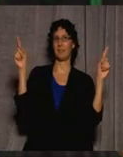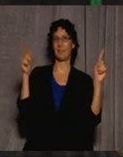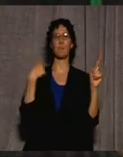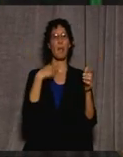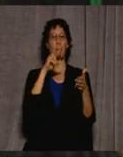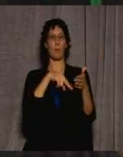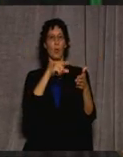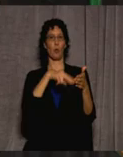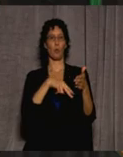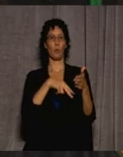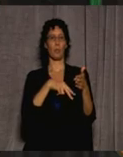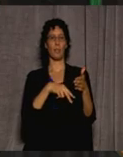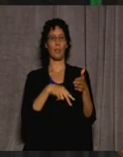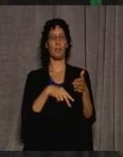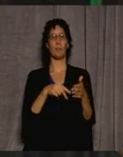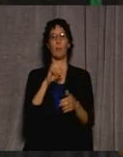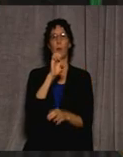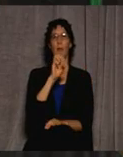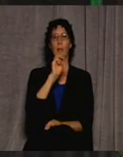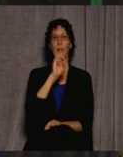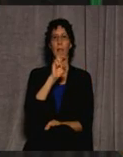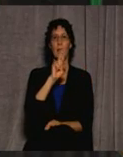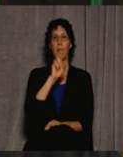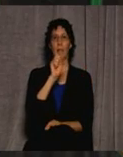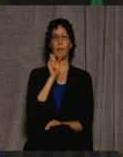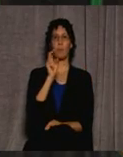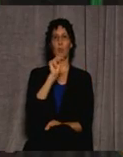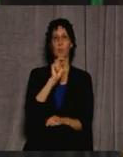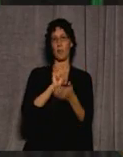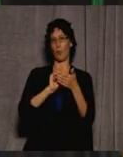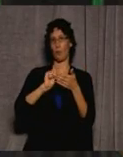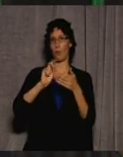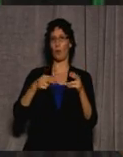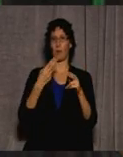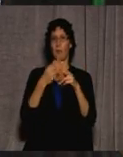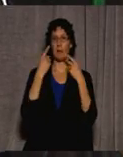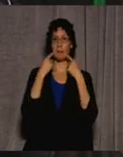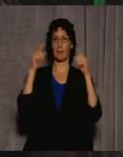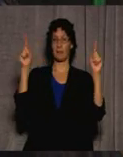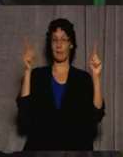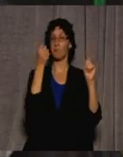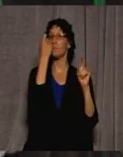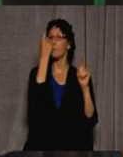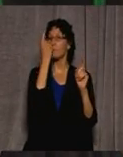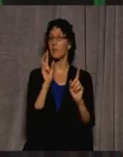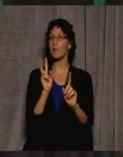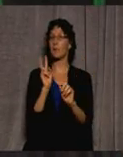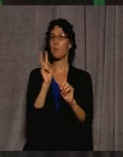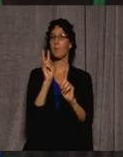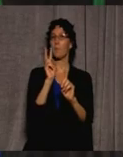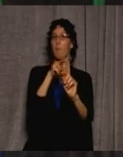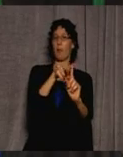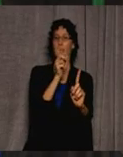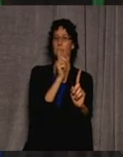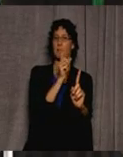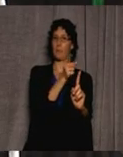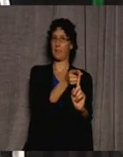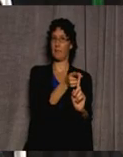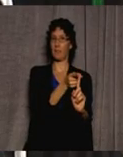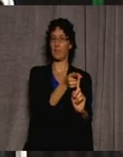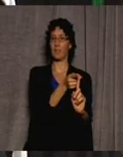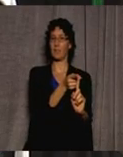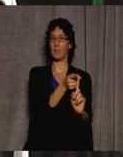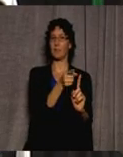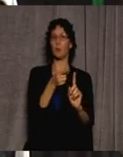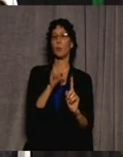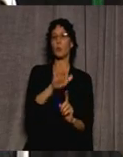what Ralph Waldo Emerson wrote about success, which applies very specifically, I think,